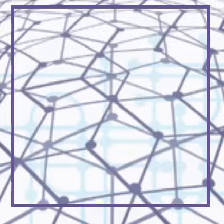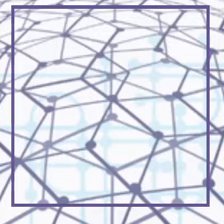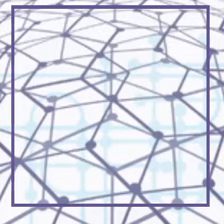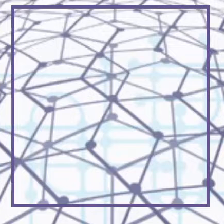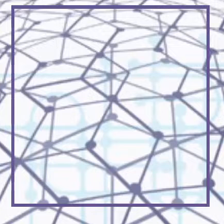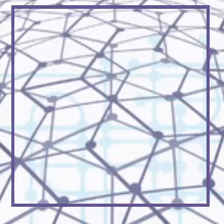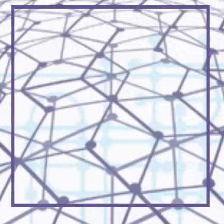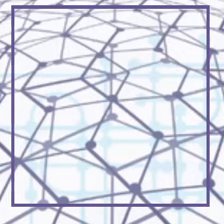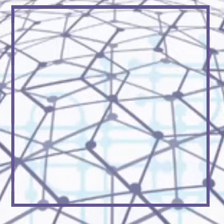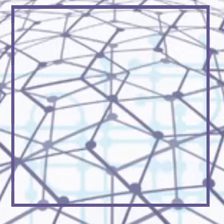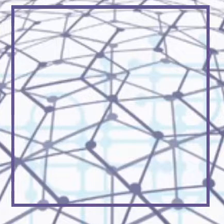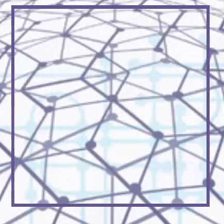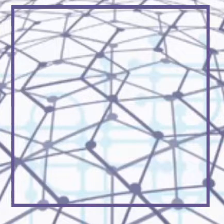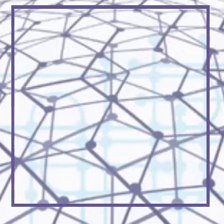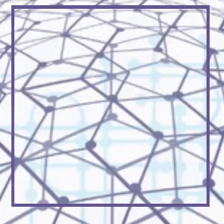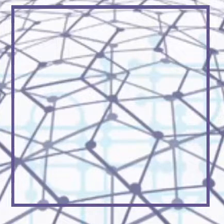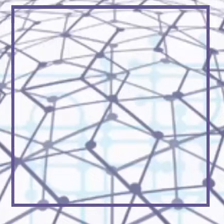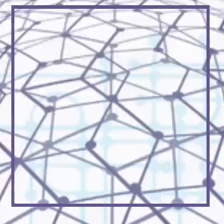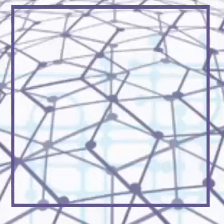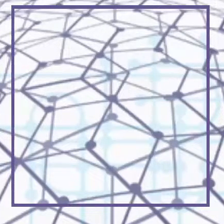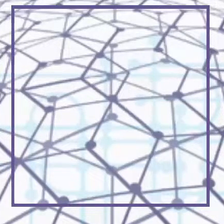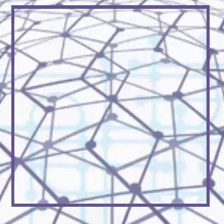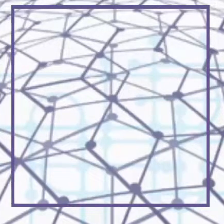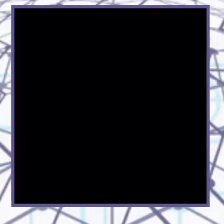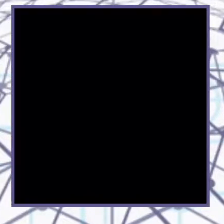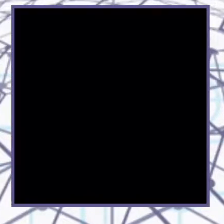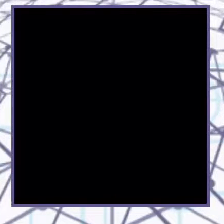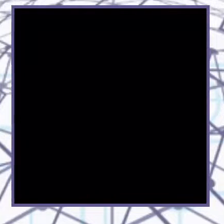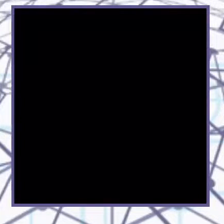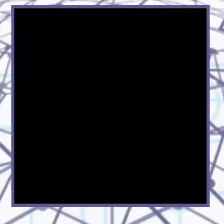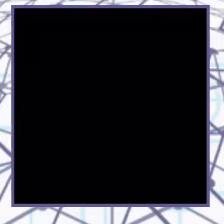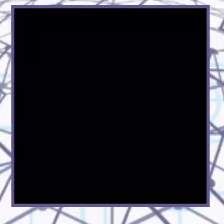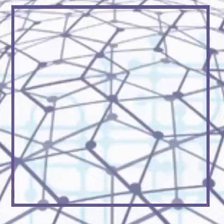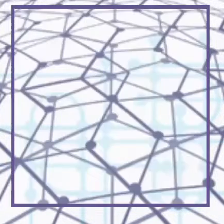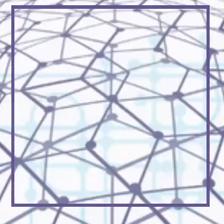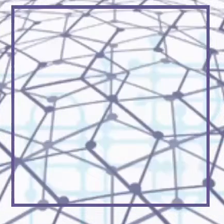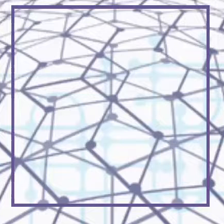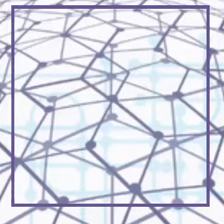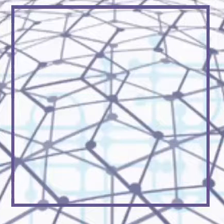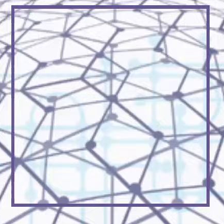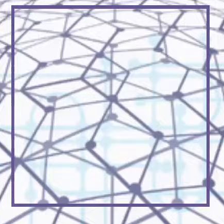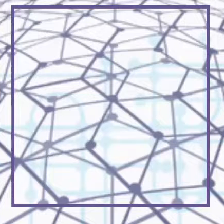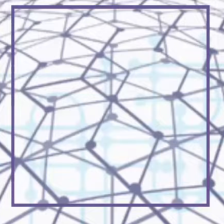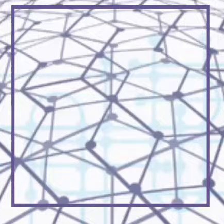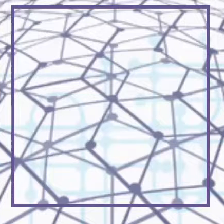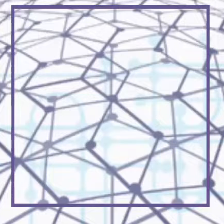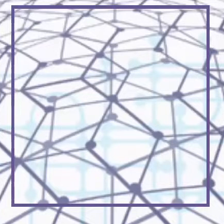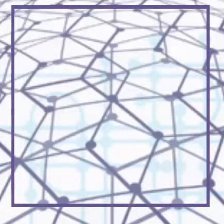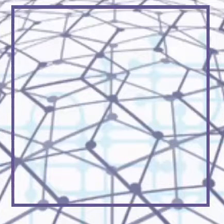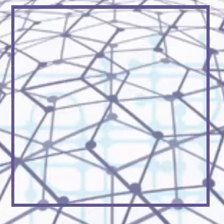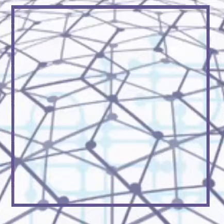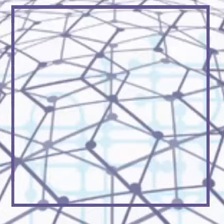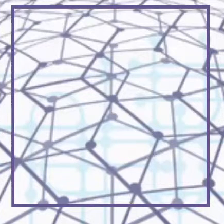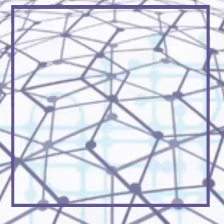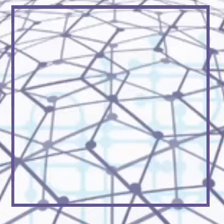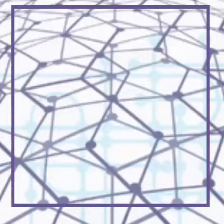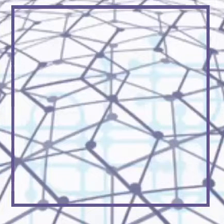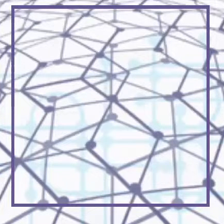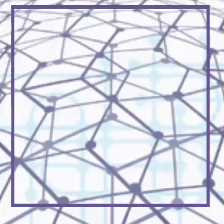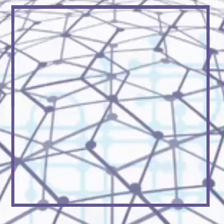But at that time, I really had no idea on how to take something to the market, how to take a prototype to the